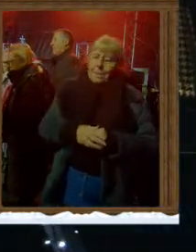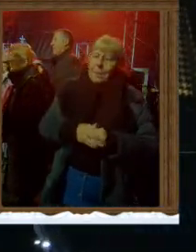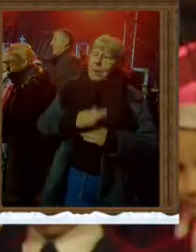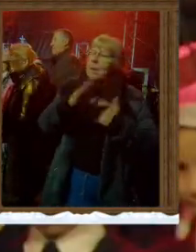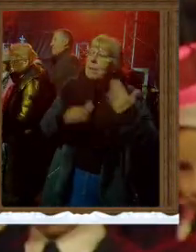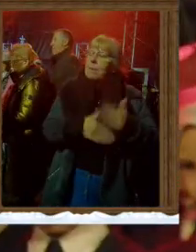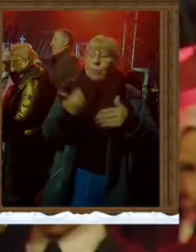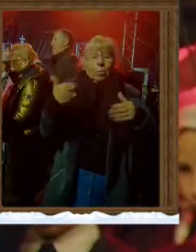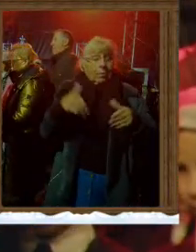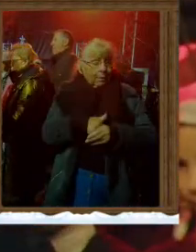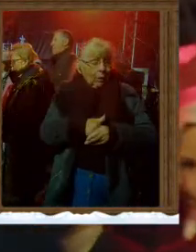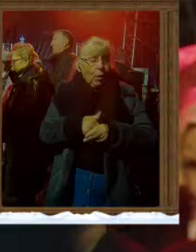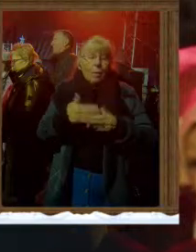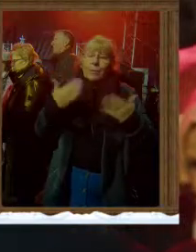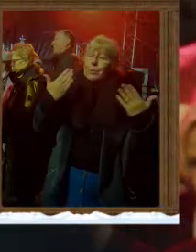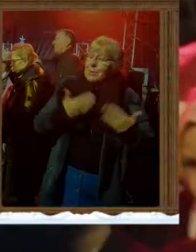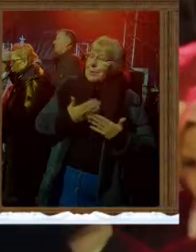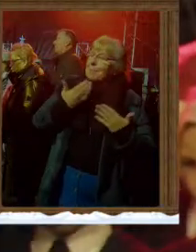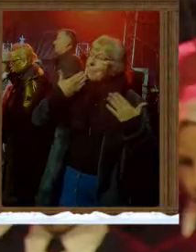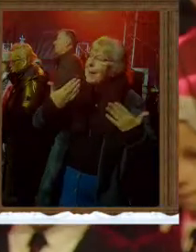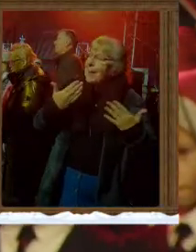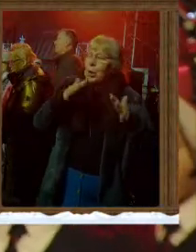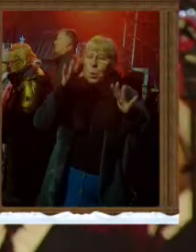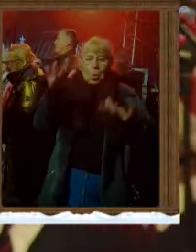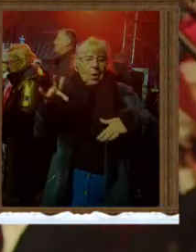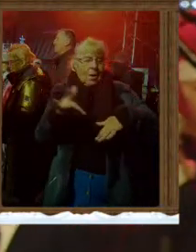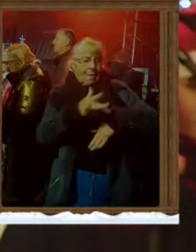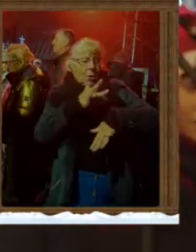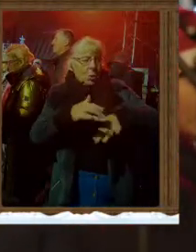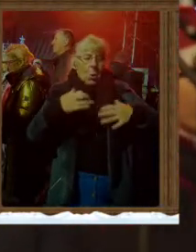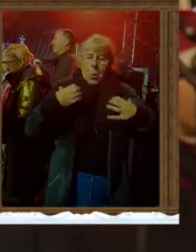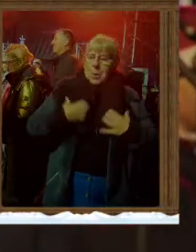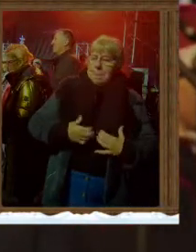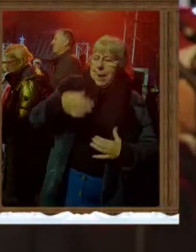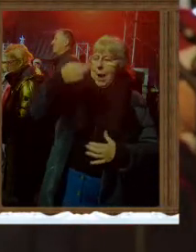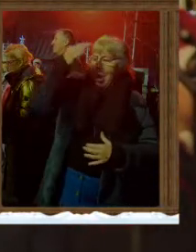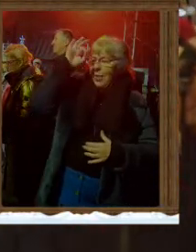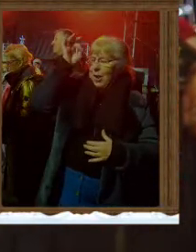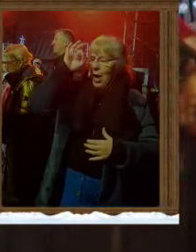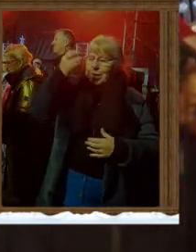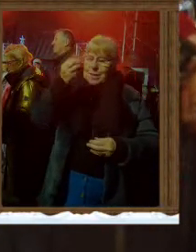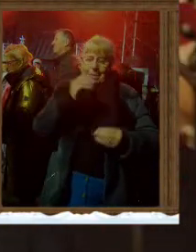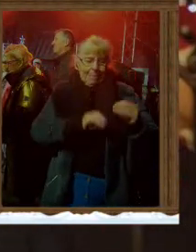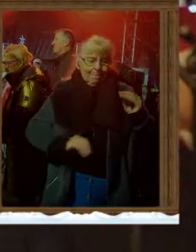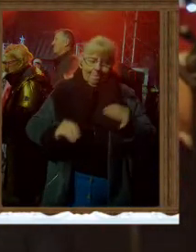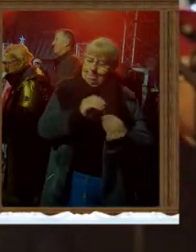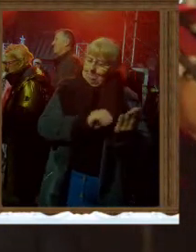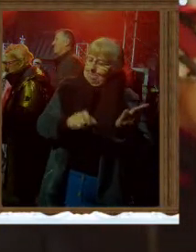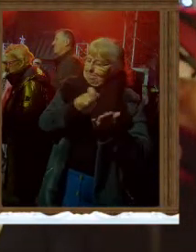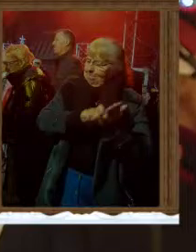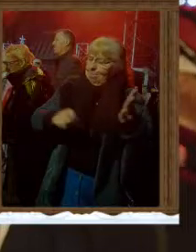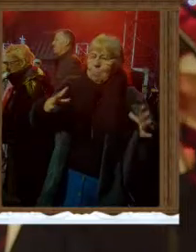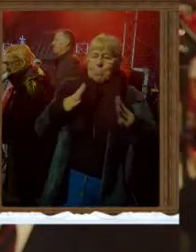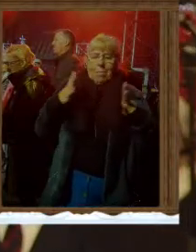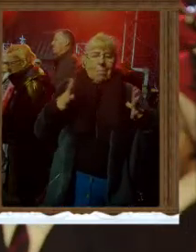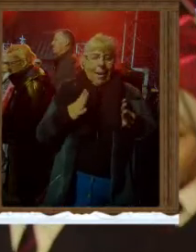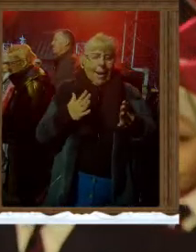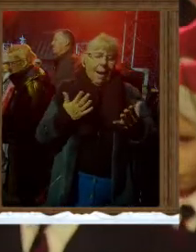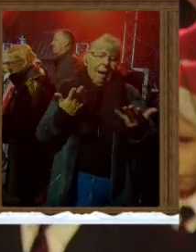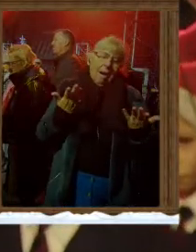part. Thank you for this wonderful show that the mayor and the council have put on. Lord, give us a brilliant,